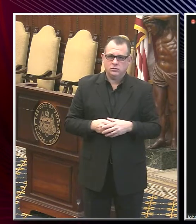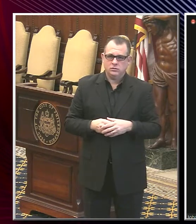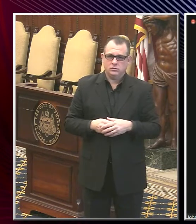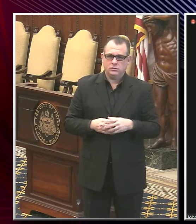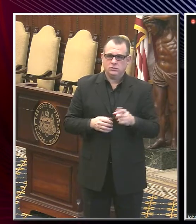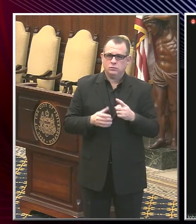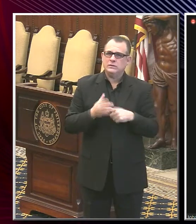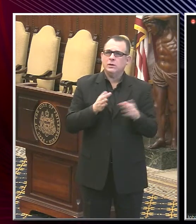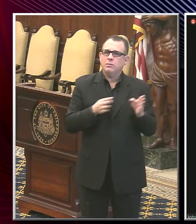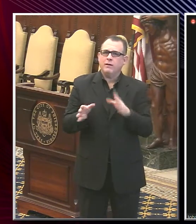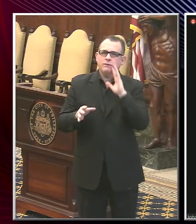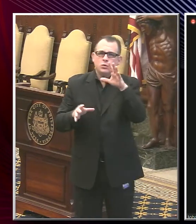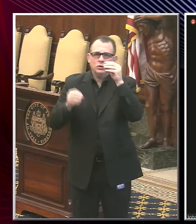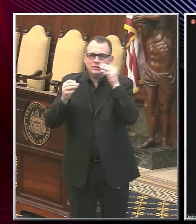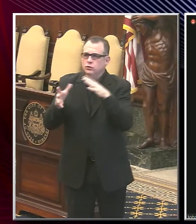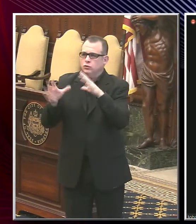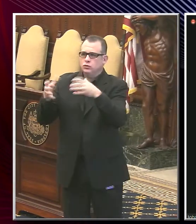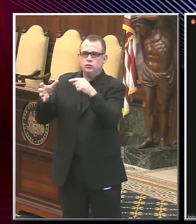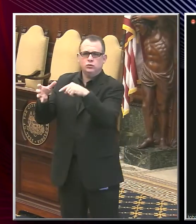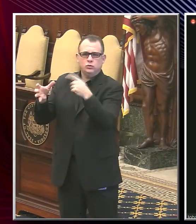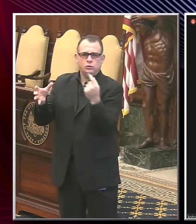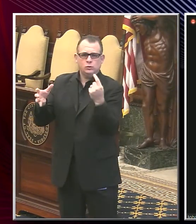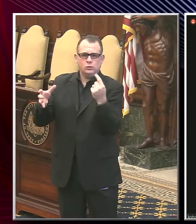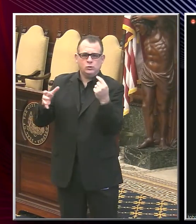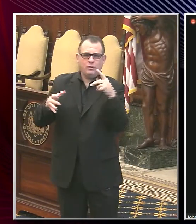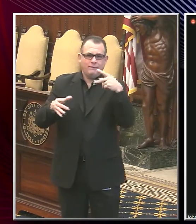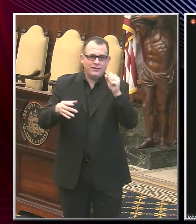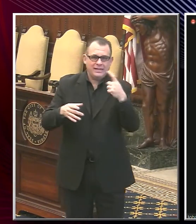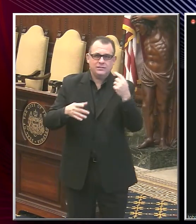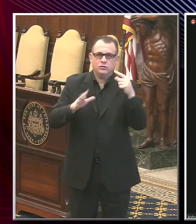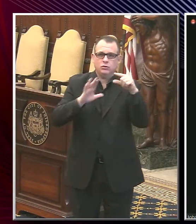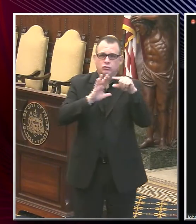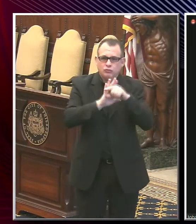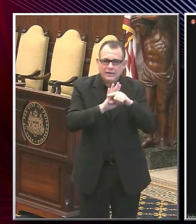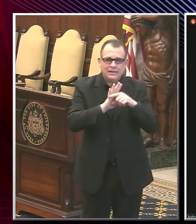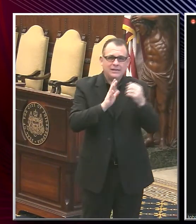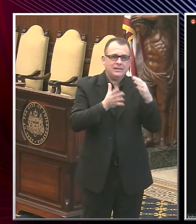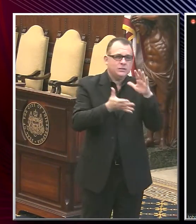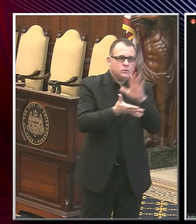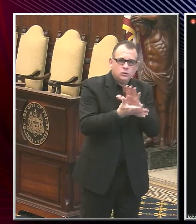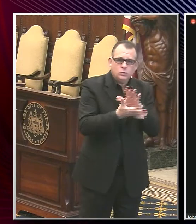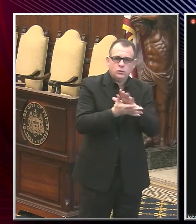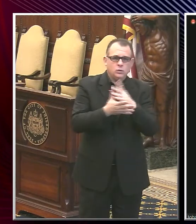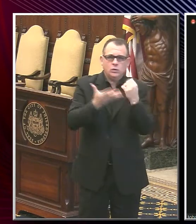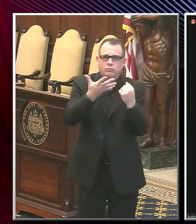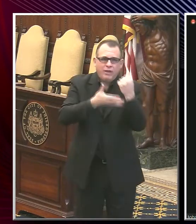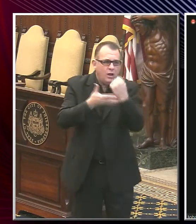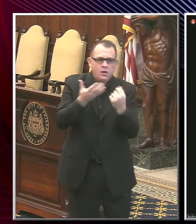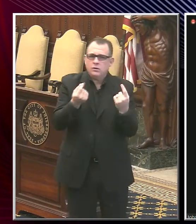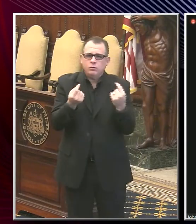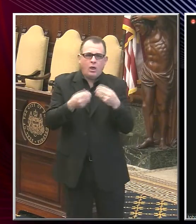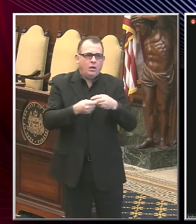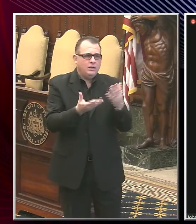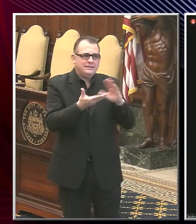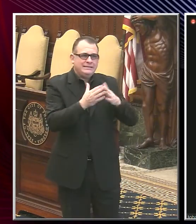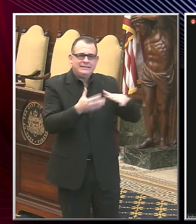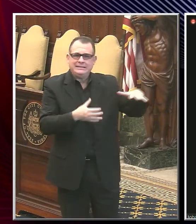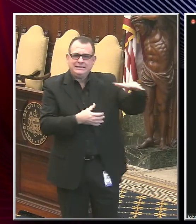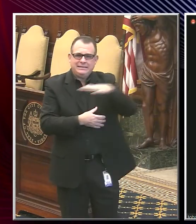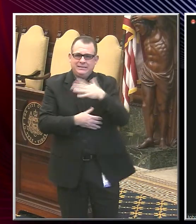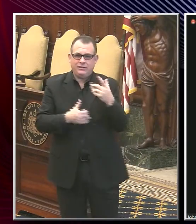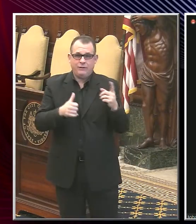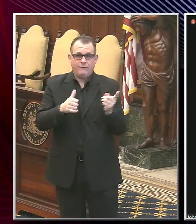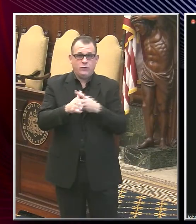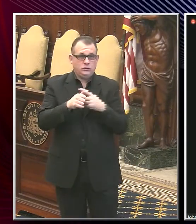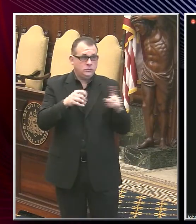rollout plan for educators? Will there be a priority list for ages or grades or schools, like what part of town, or